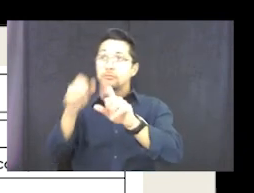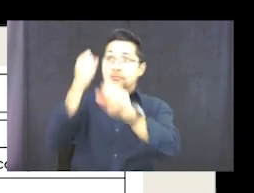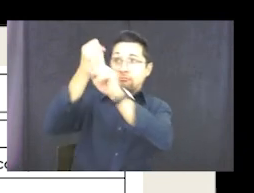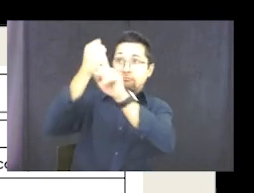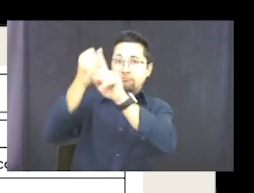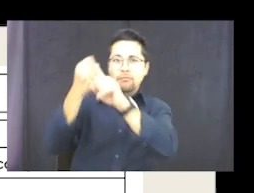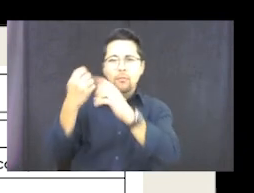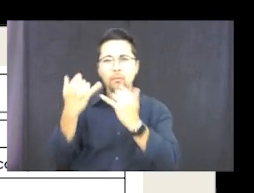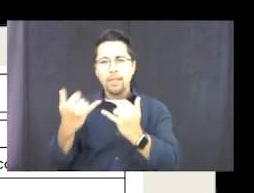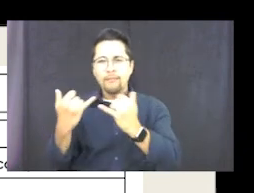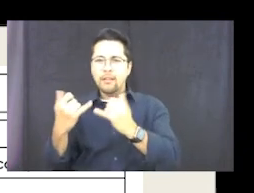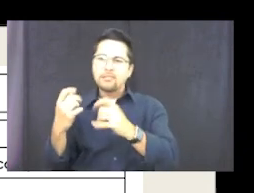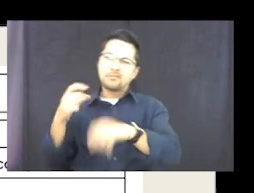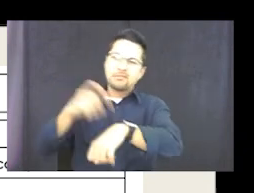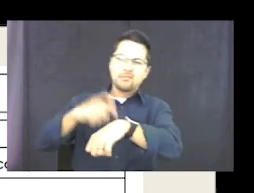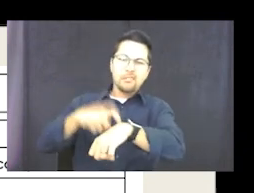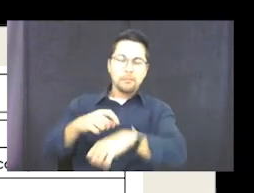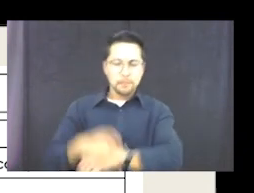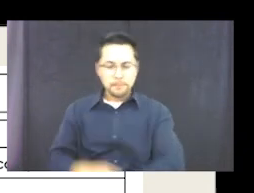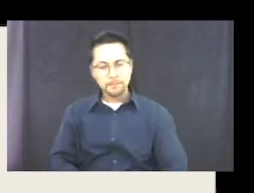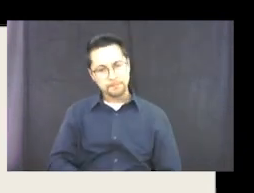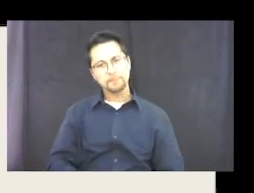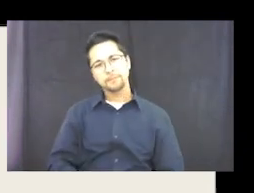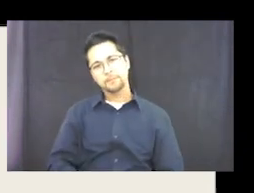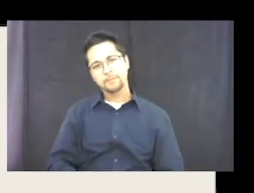relevant, and timely.